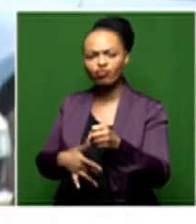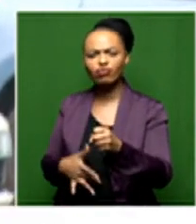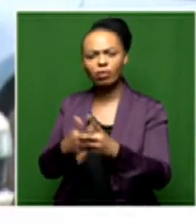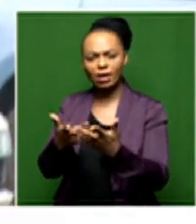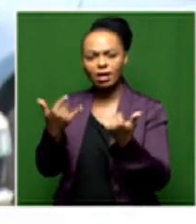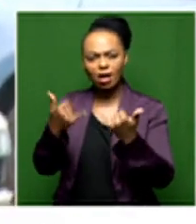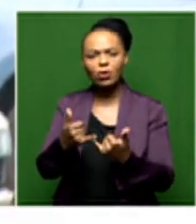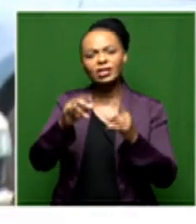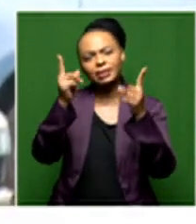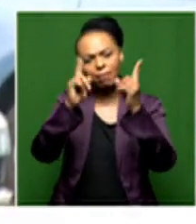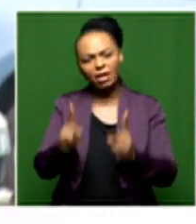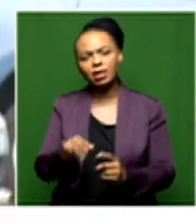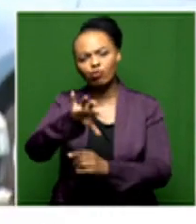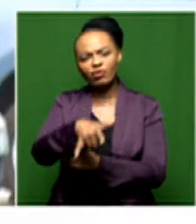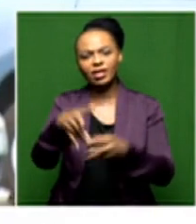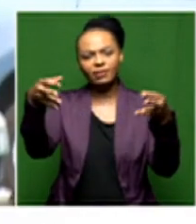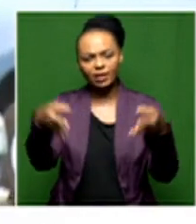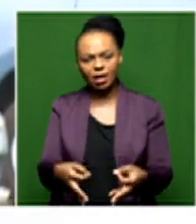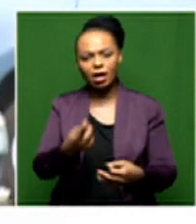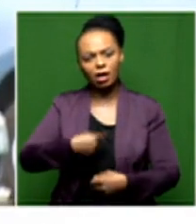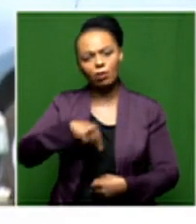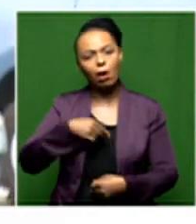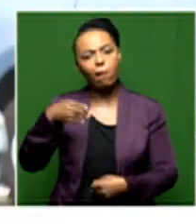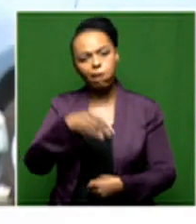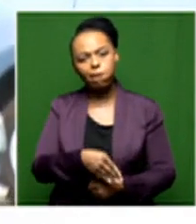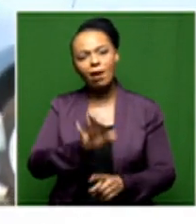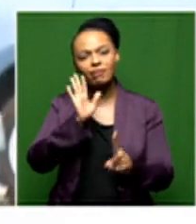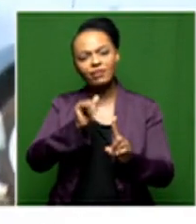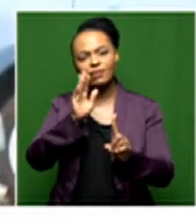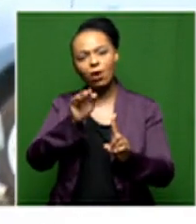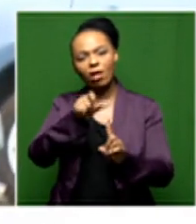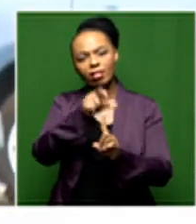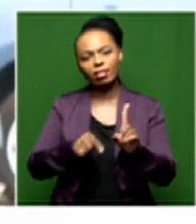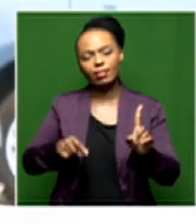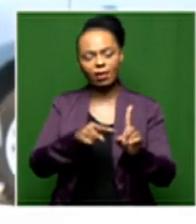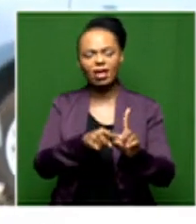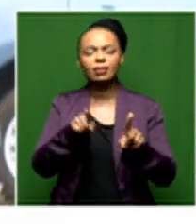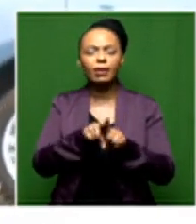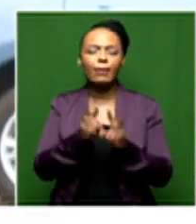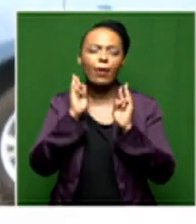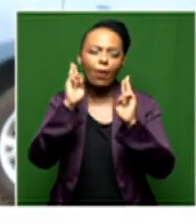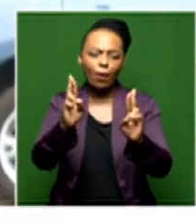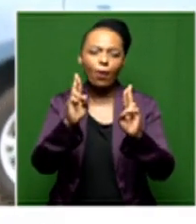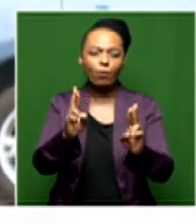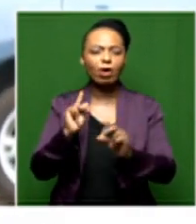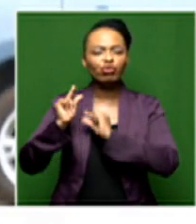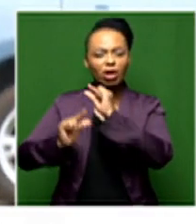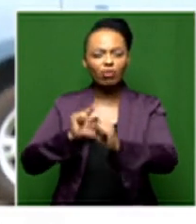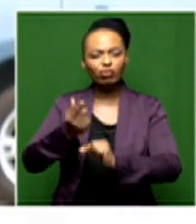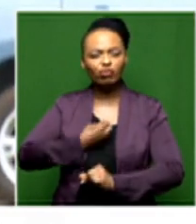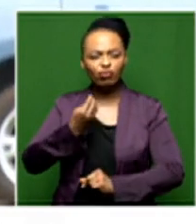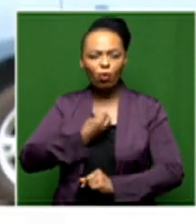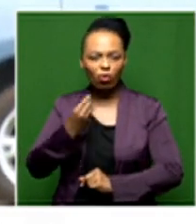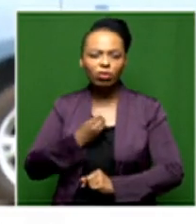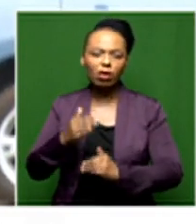provincial funeral. So we are here to say goodbye to him, to bid him farewell, and hopefully that the next generation would have